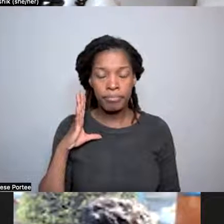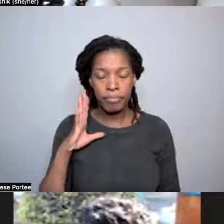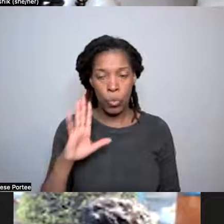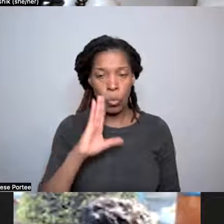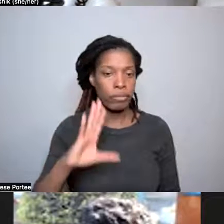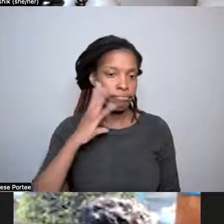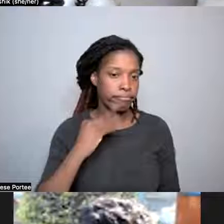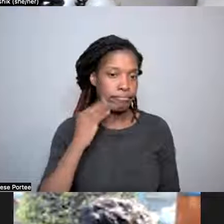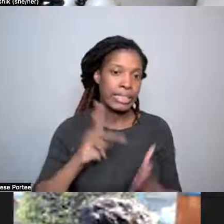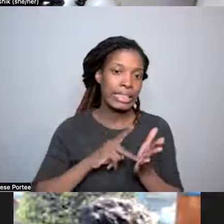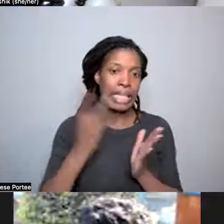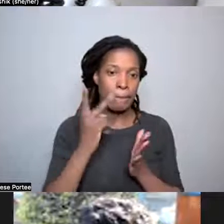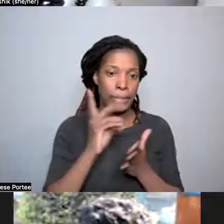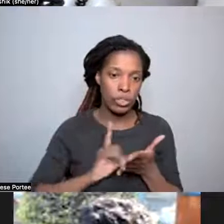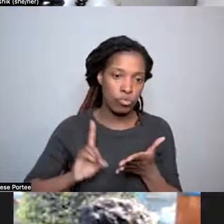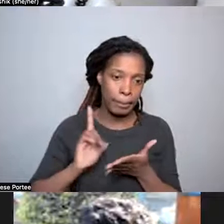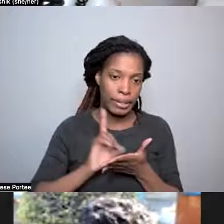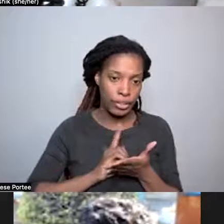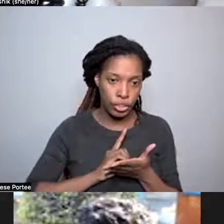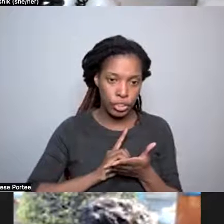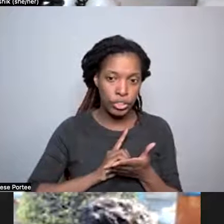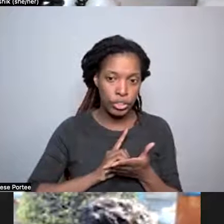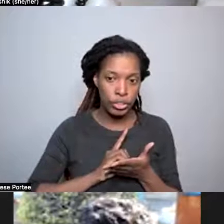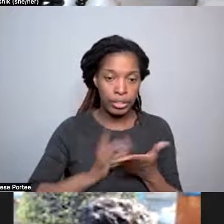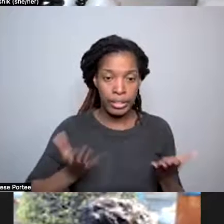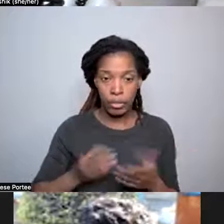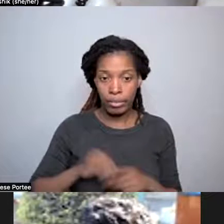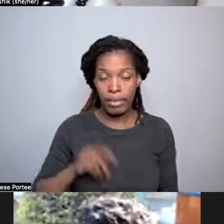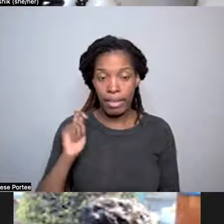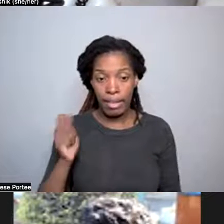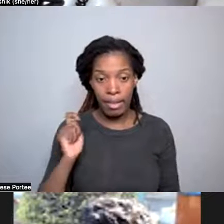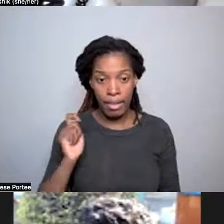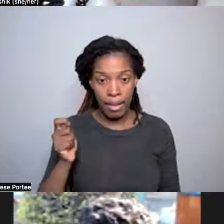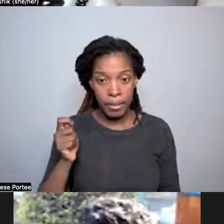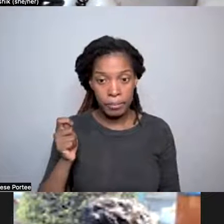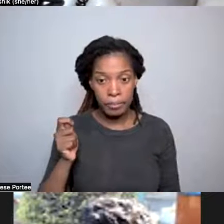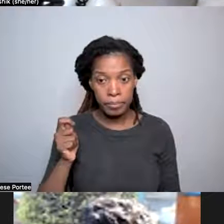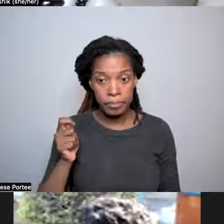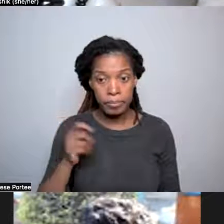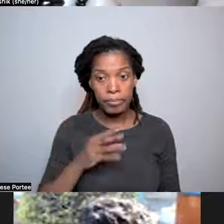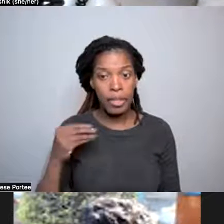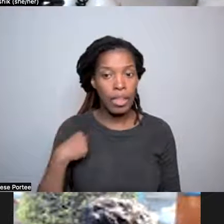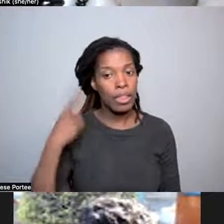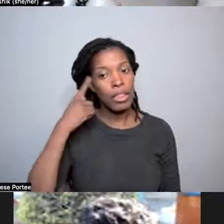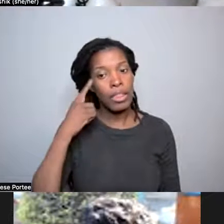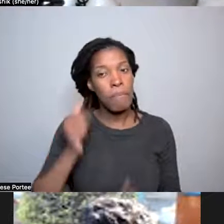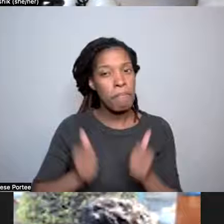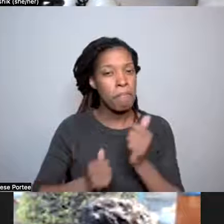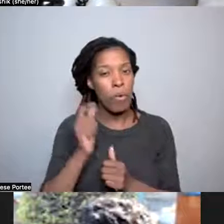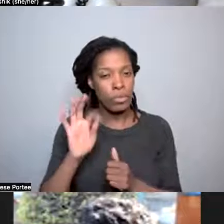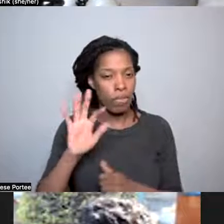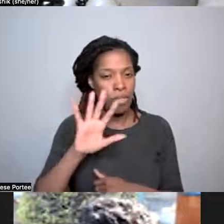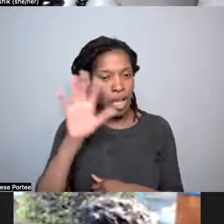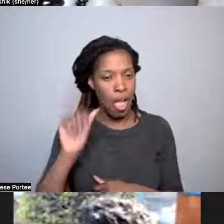double discrimination here in Kenya, and I think majority of African